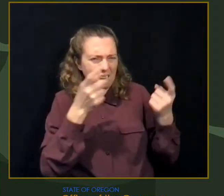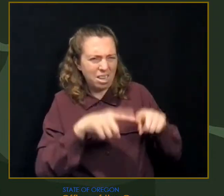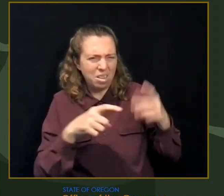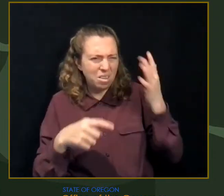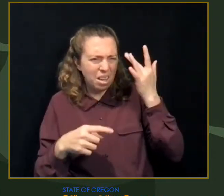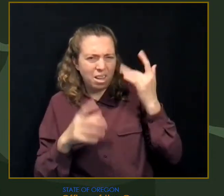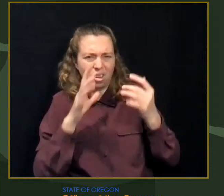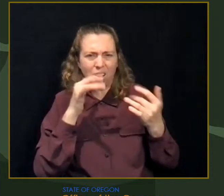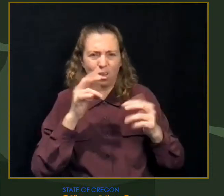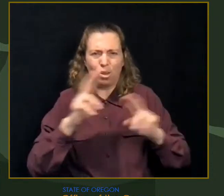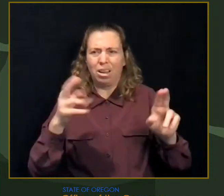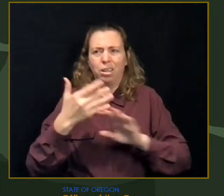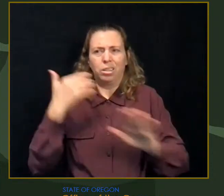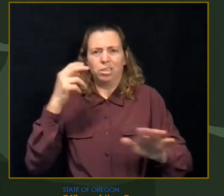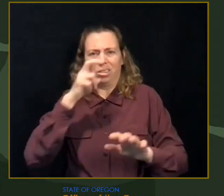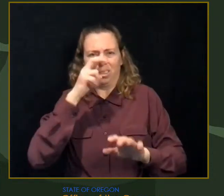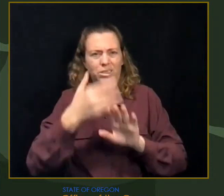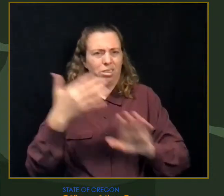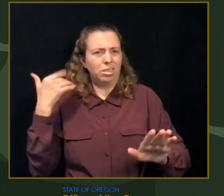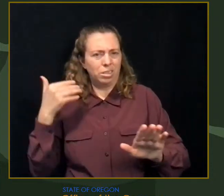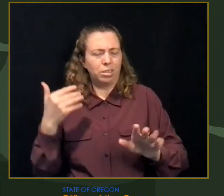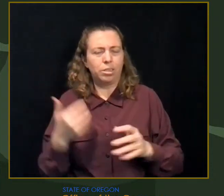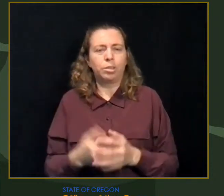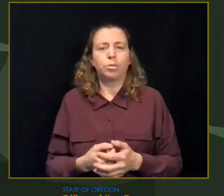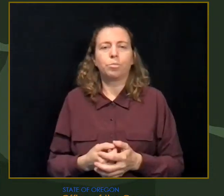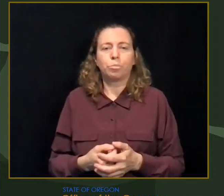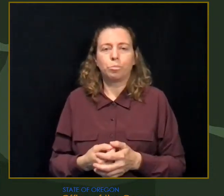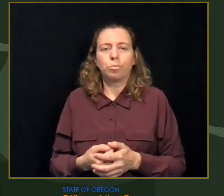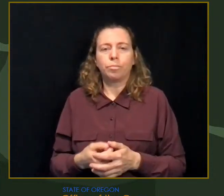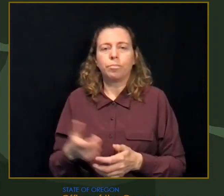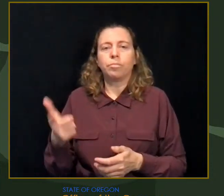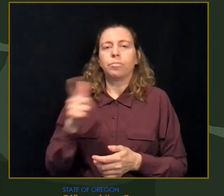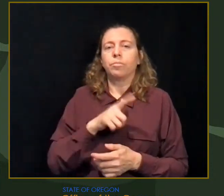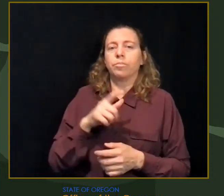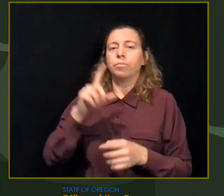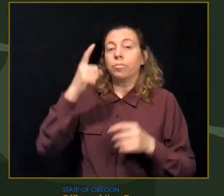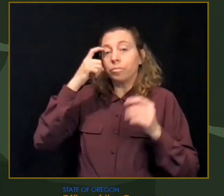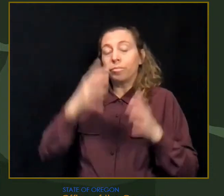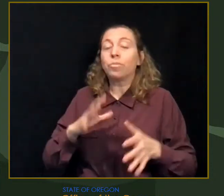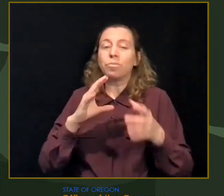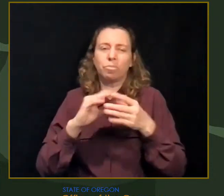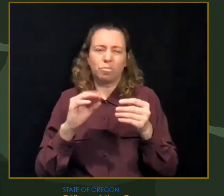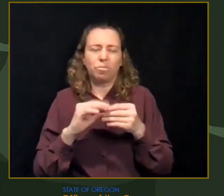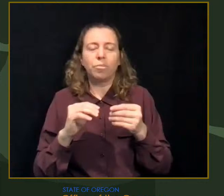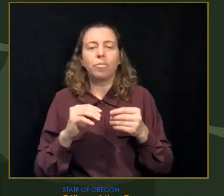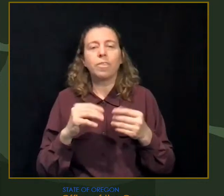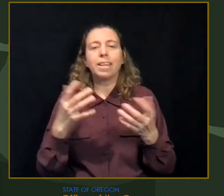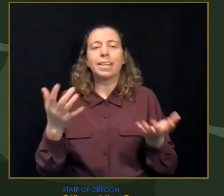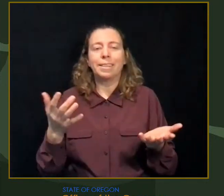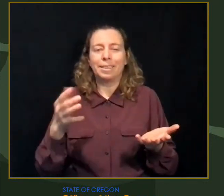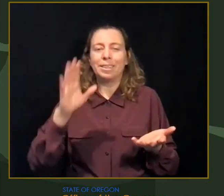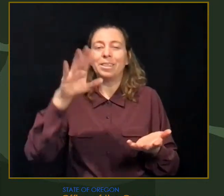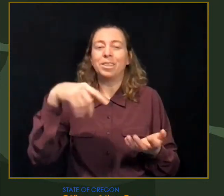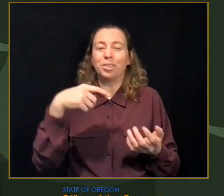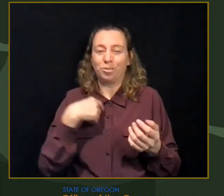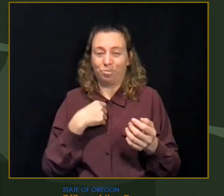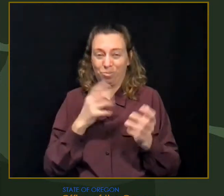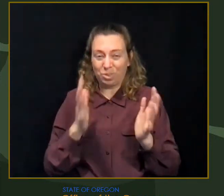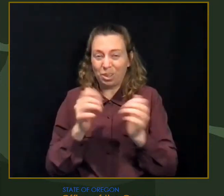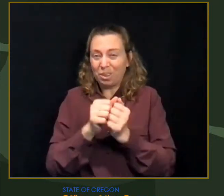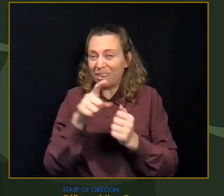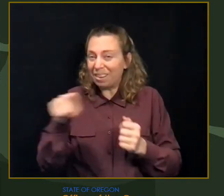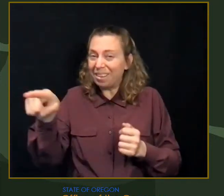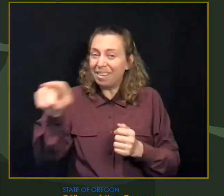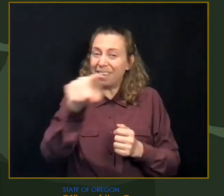been talking to Oregonians every single week, expressing concerns about the growing numbers of